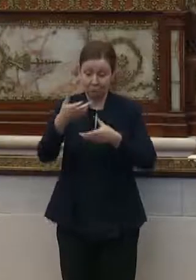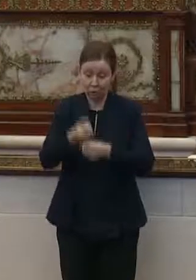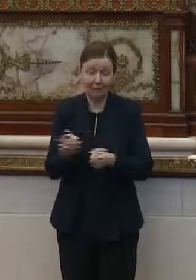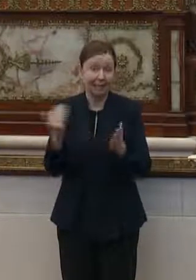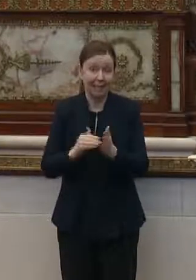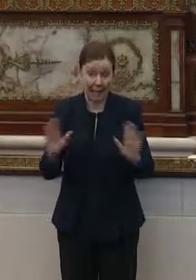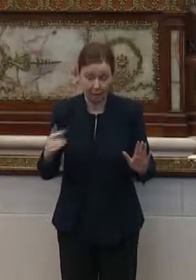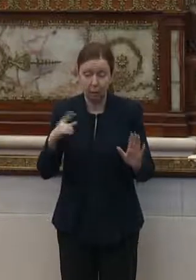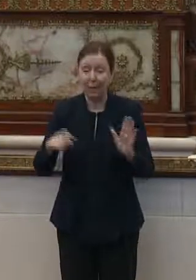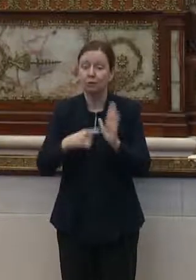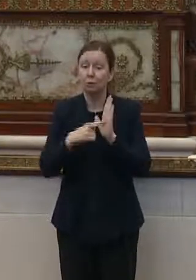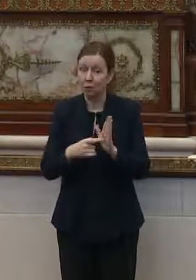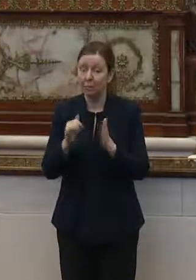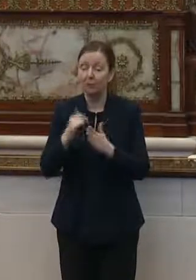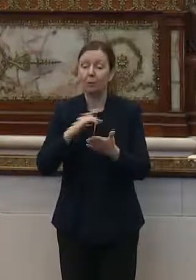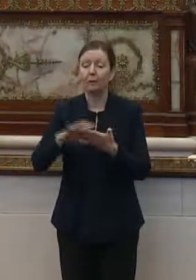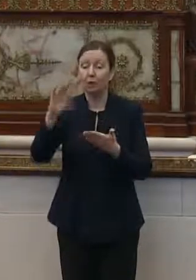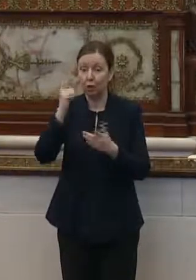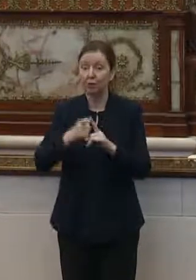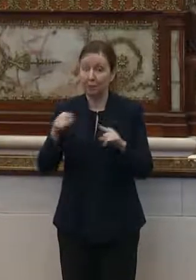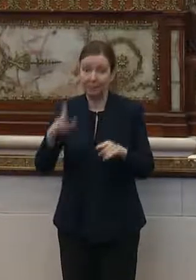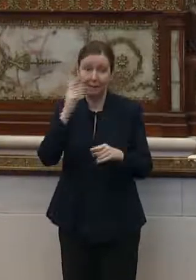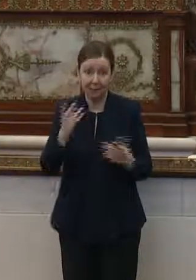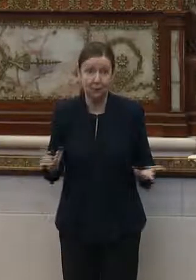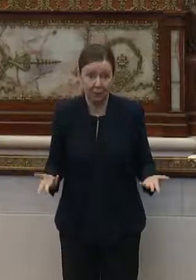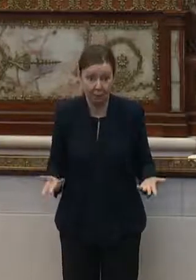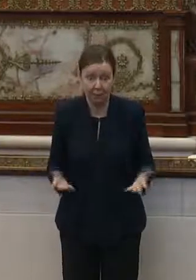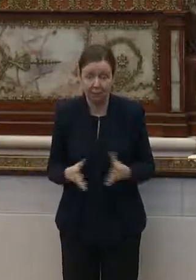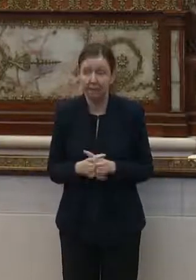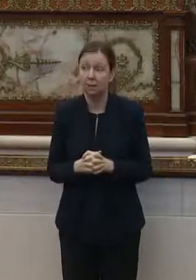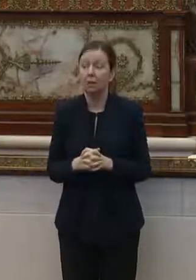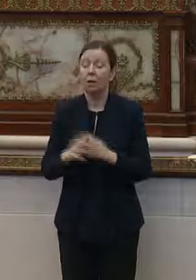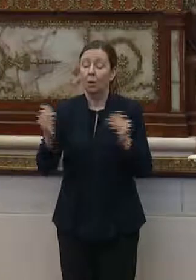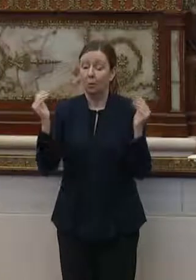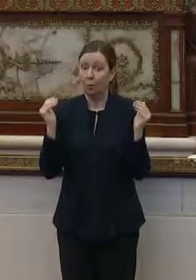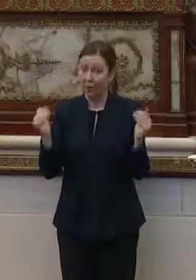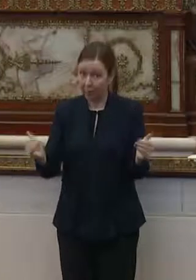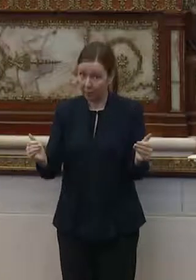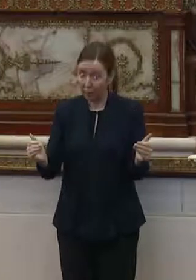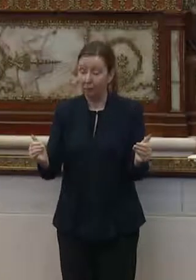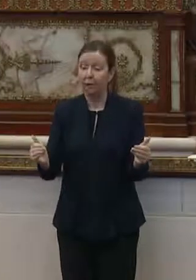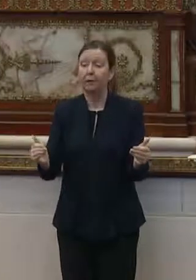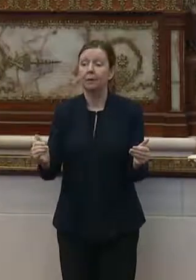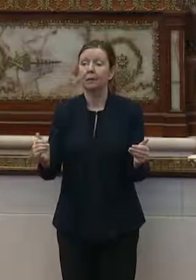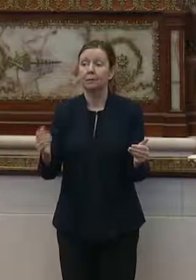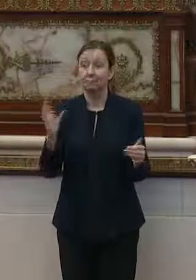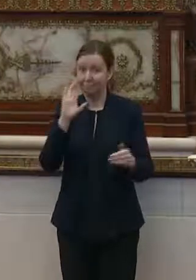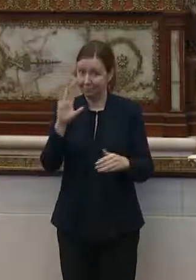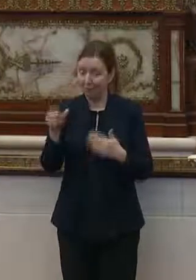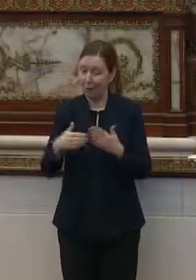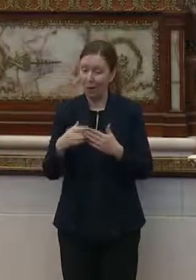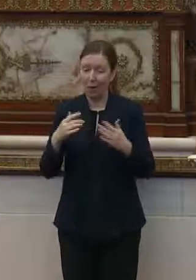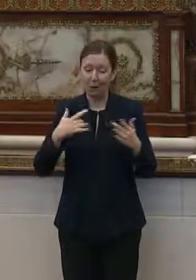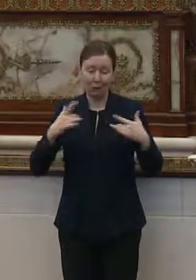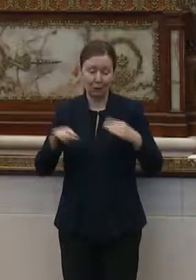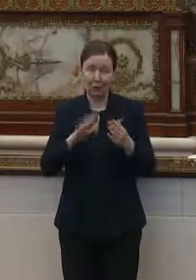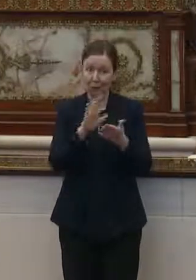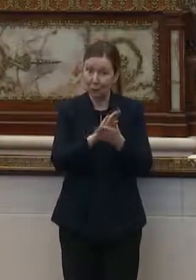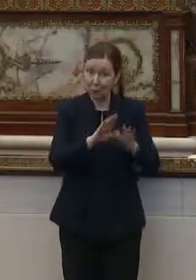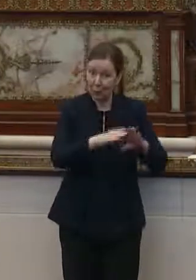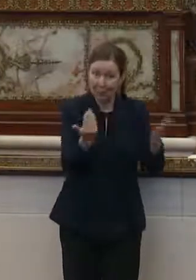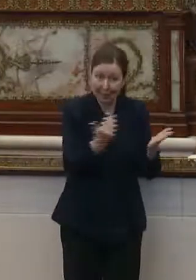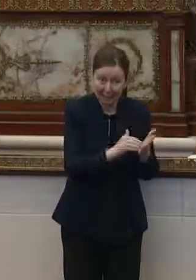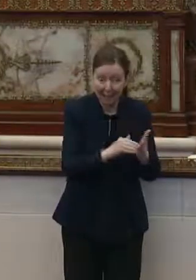to demonstrate that we've learned from this experience. Moving forward, as you know, because we're all concerned about school reopening and